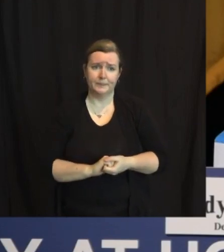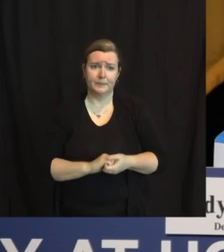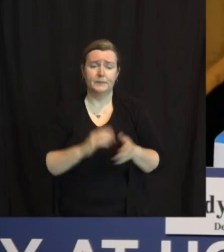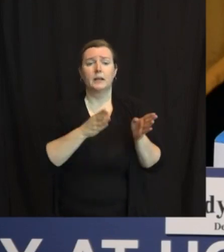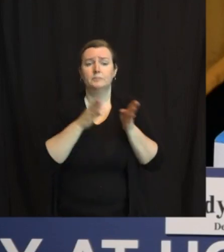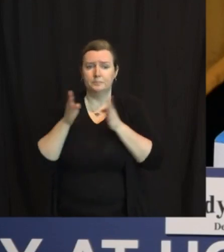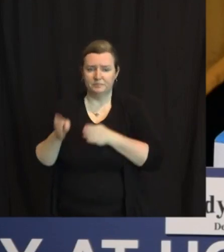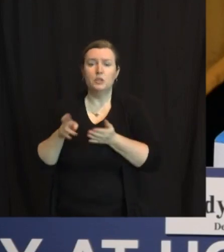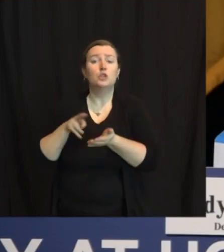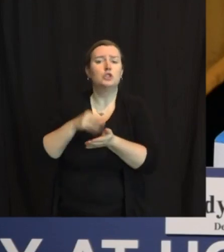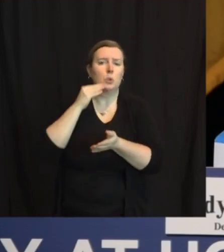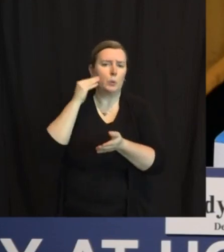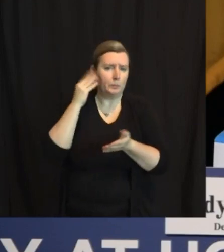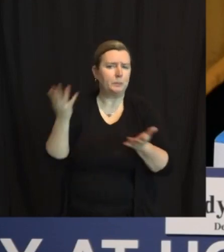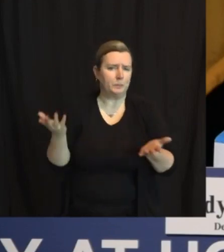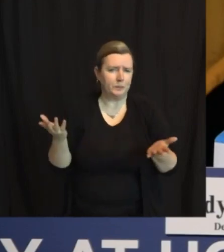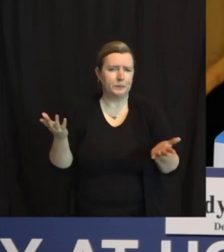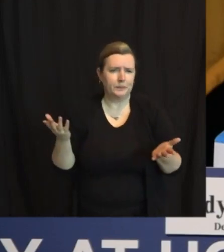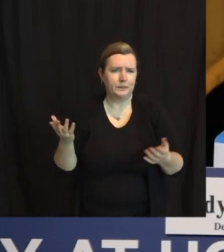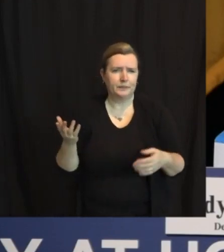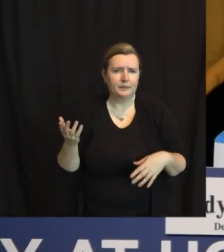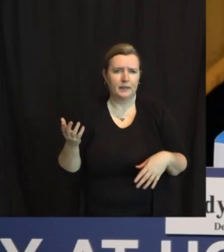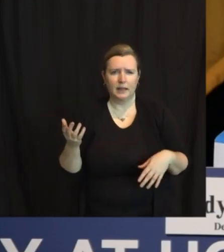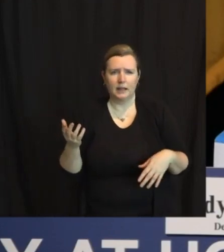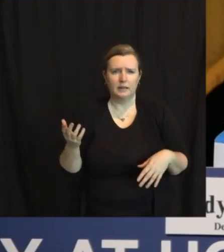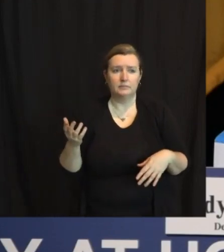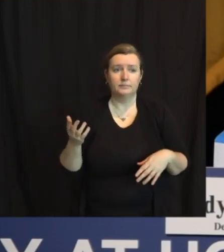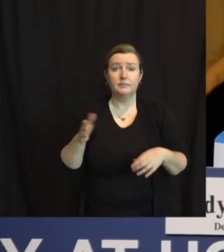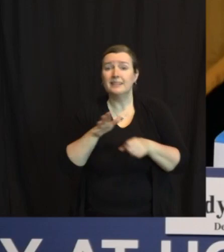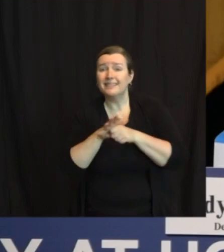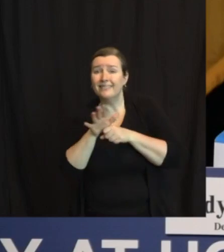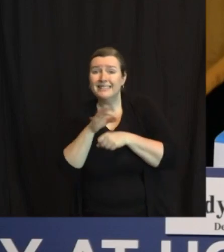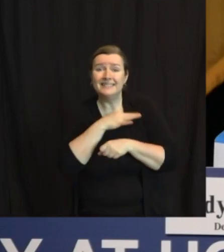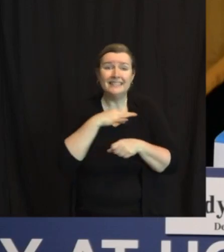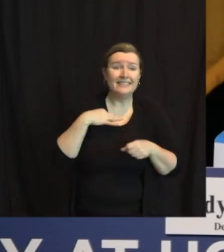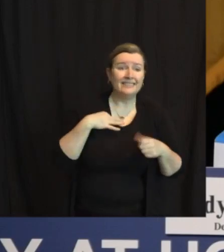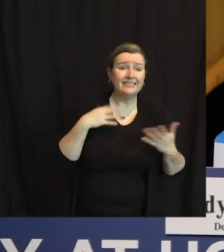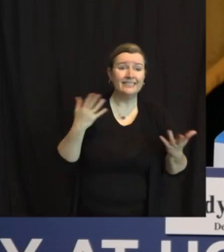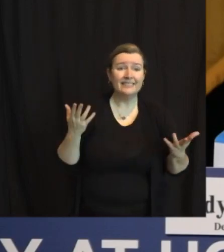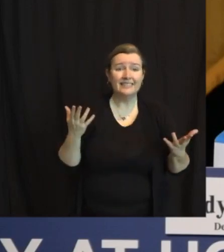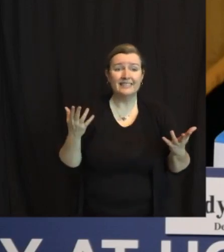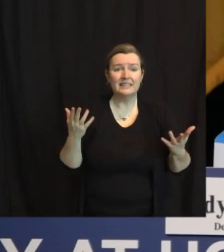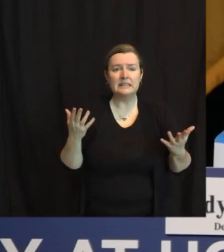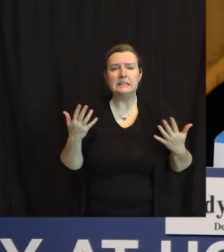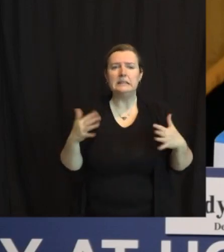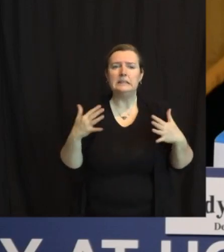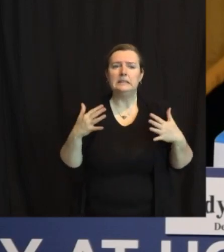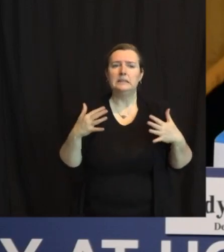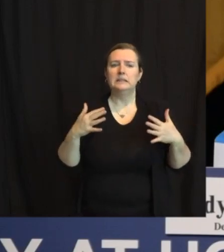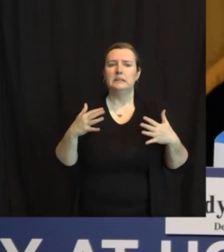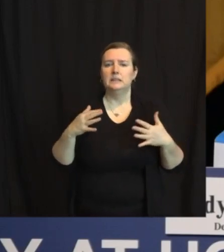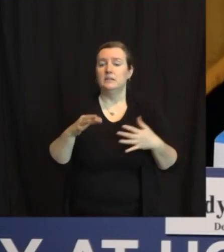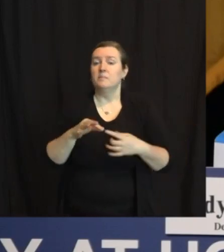to maintain adequate staffing, specifically certified nurse assistants. To give flexibility to